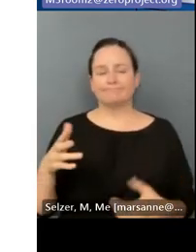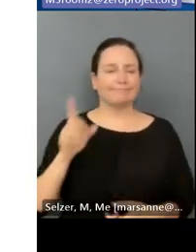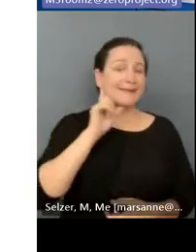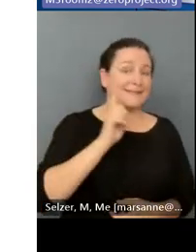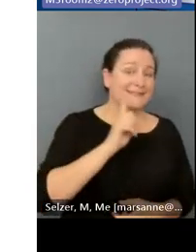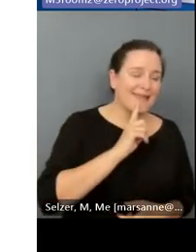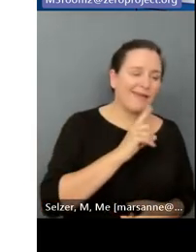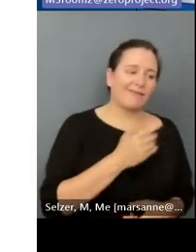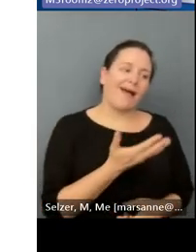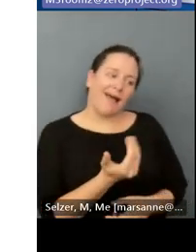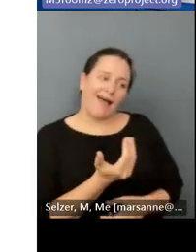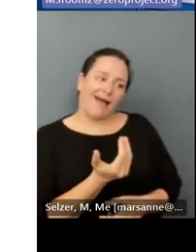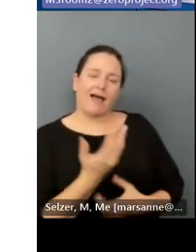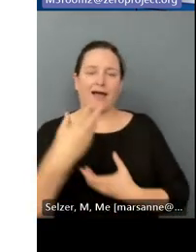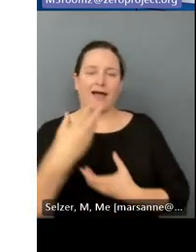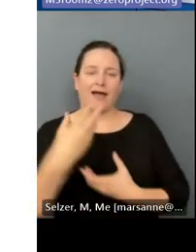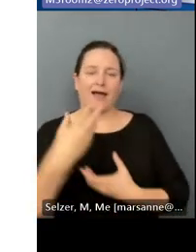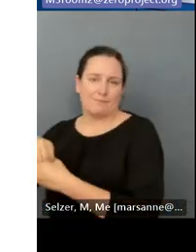included here is different.